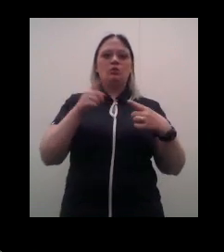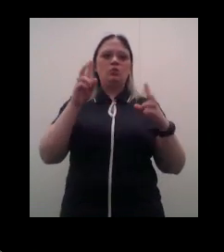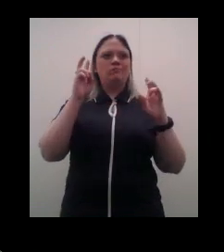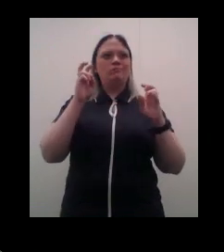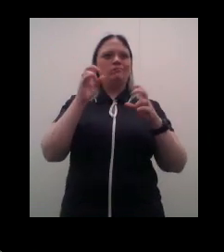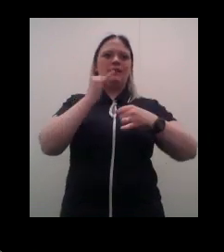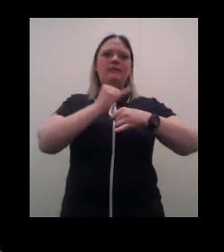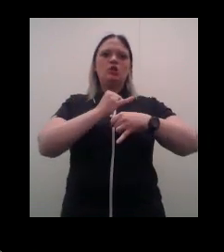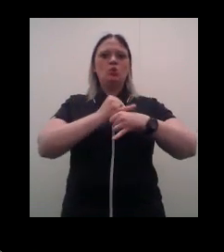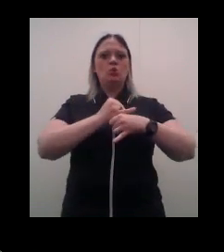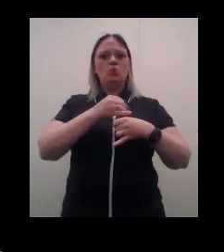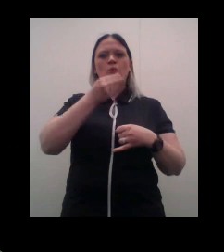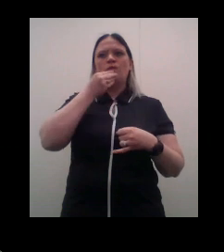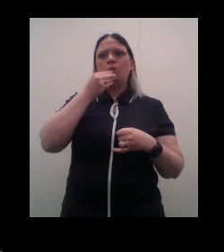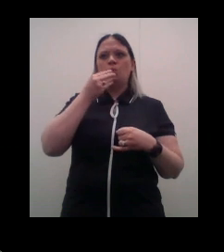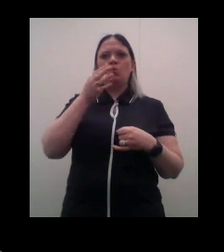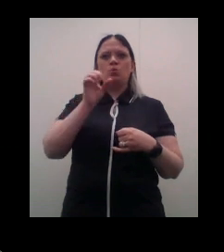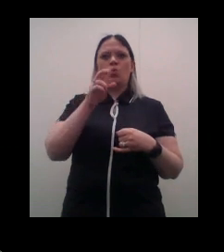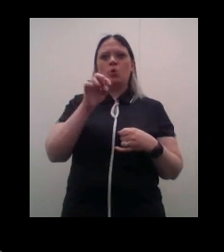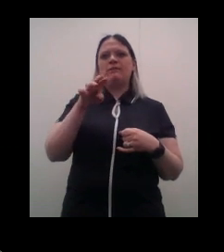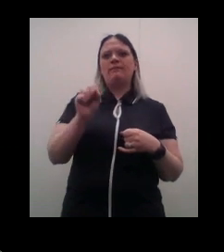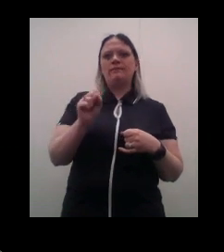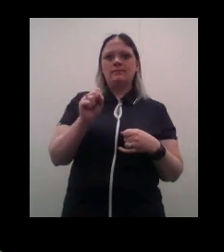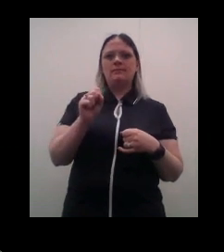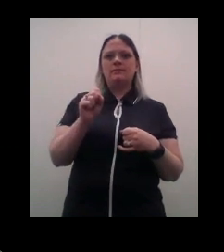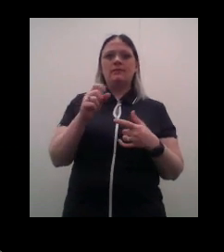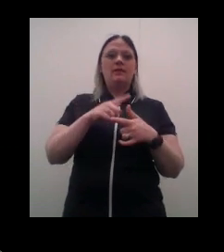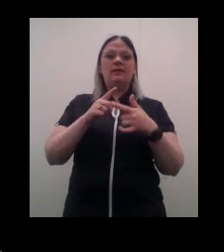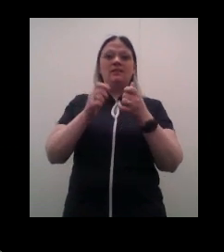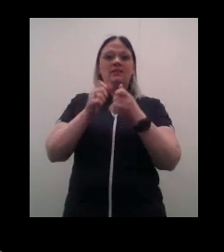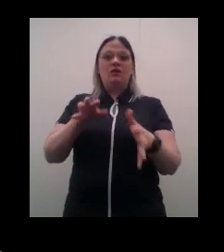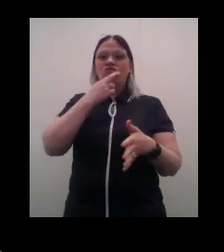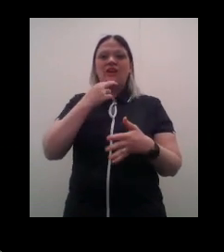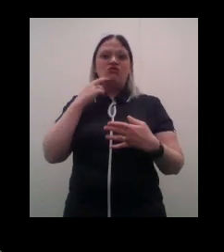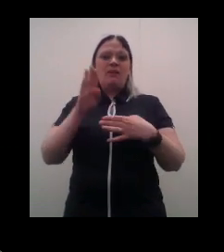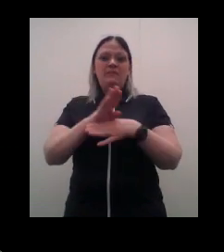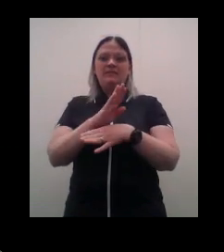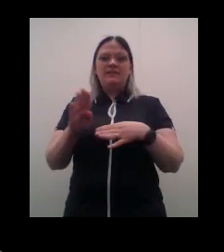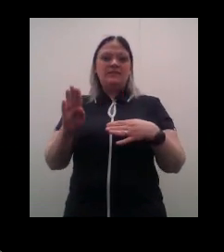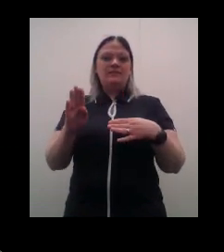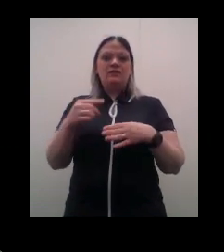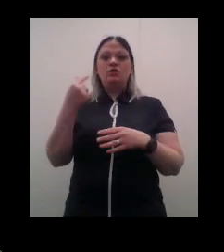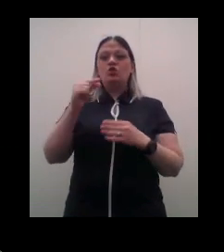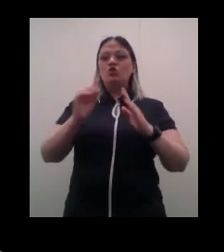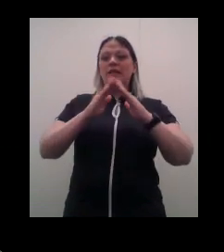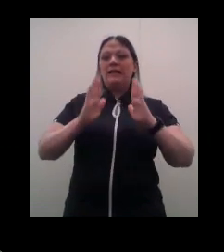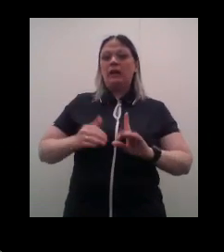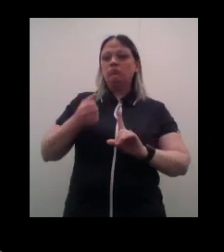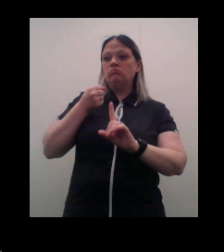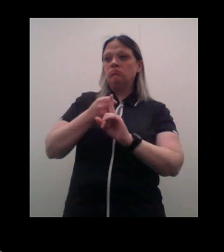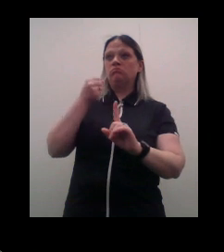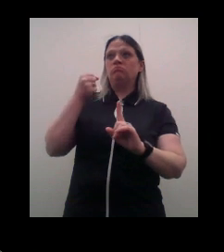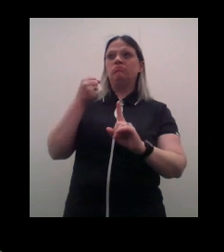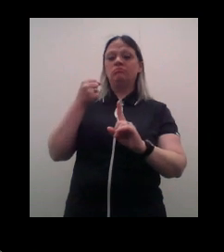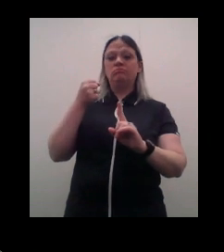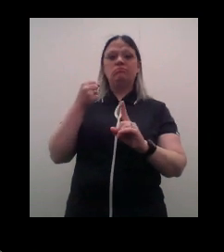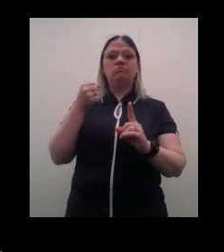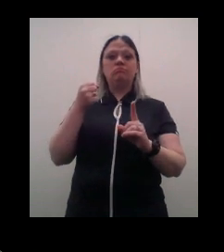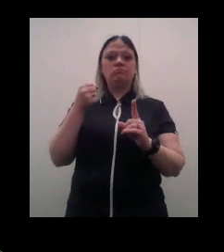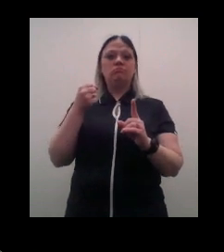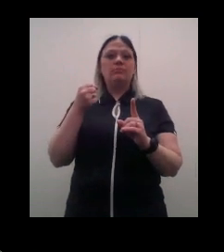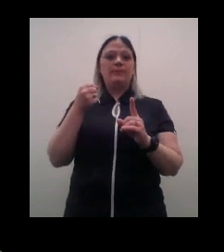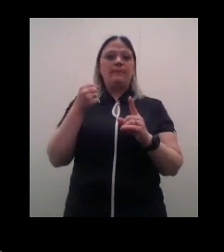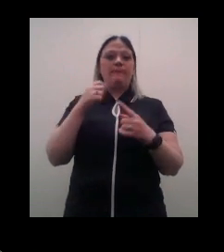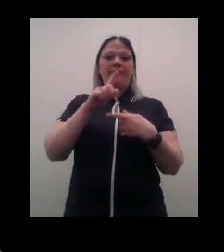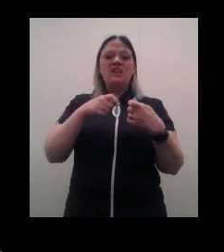food sources. And of course, the loss of restaurant business. Greenhouses have been impacted. There's